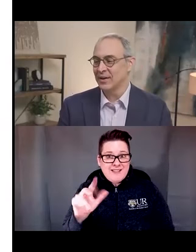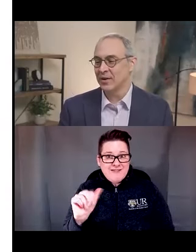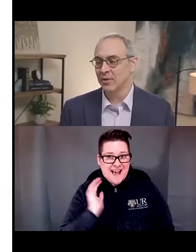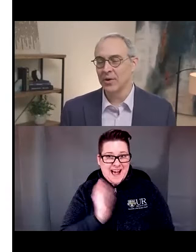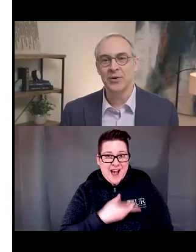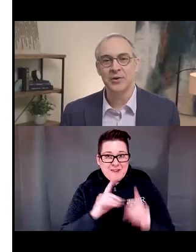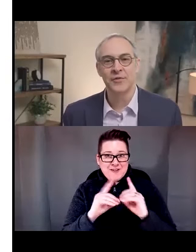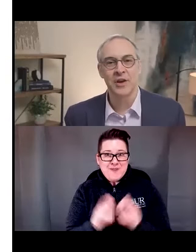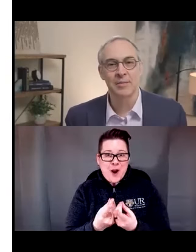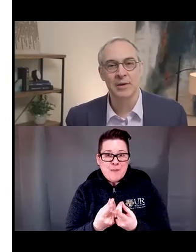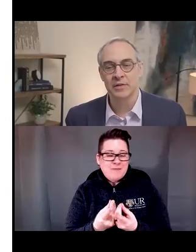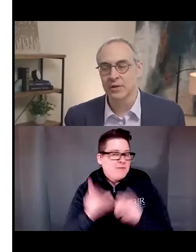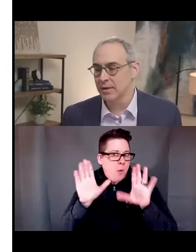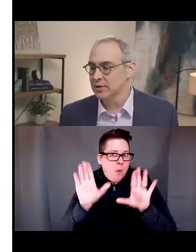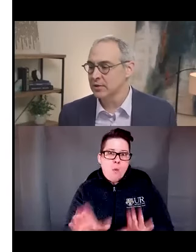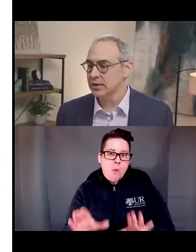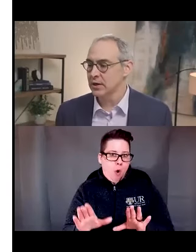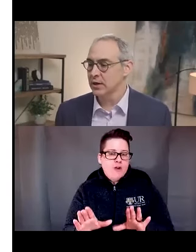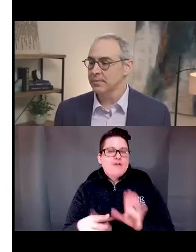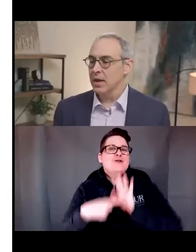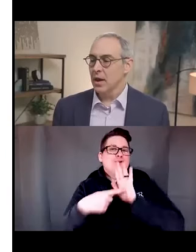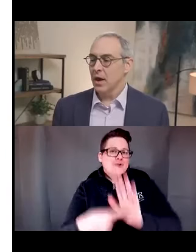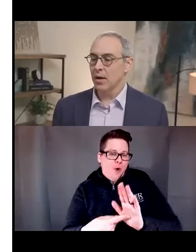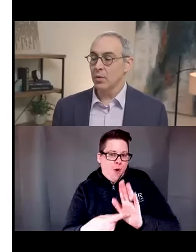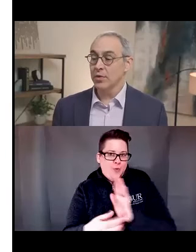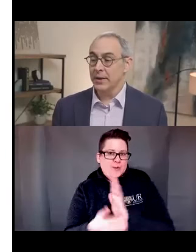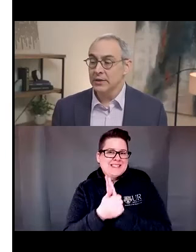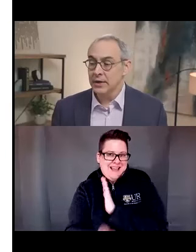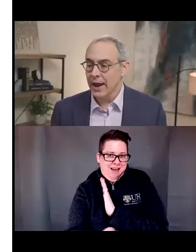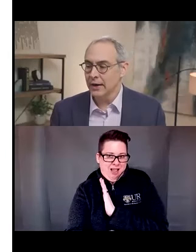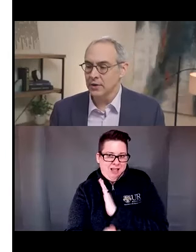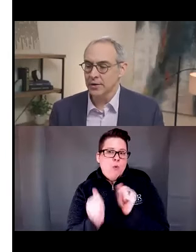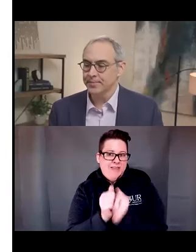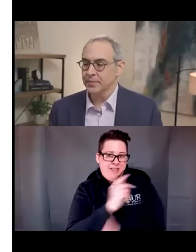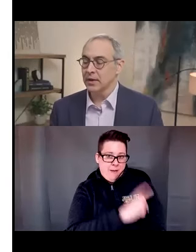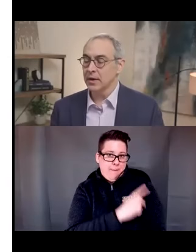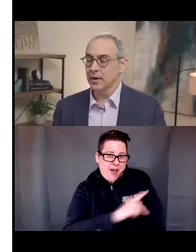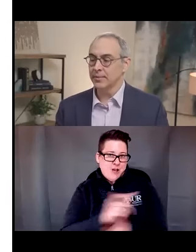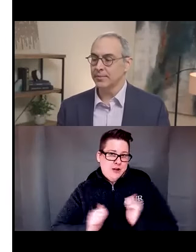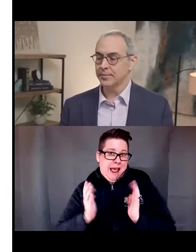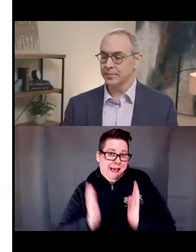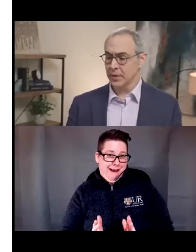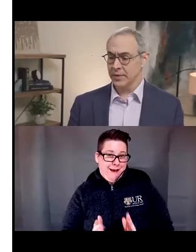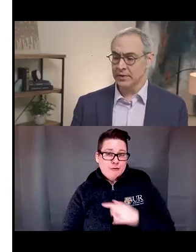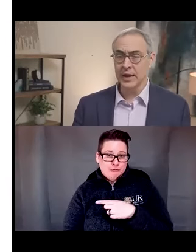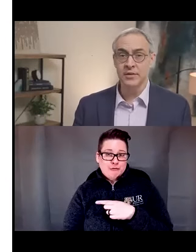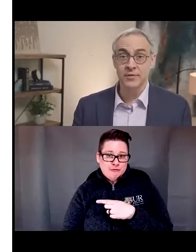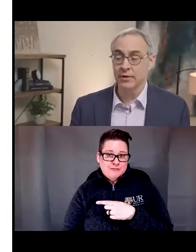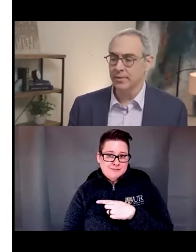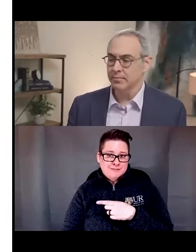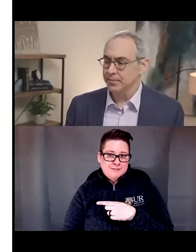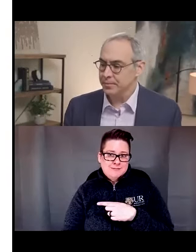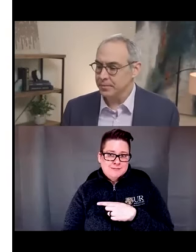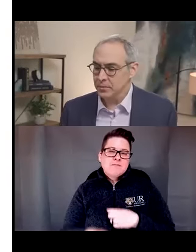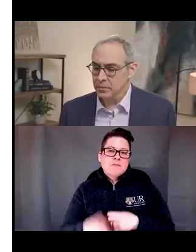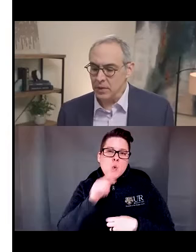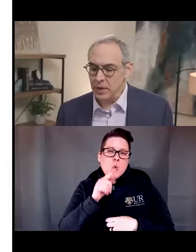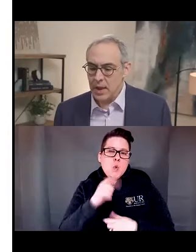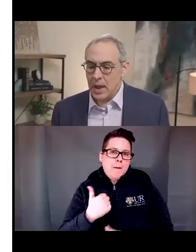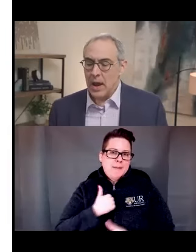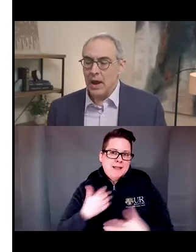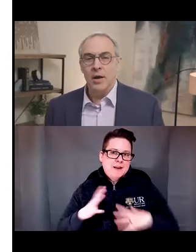did a wonderful job in a skill demonstration with a patient actor, in this case, a veteran.